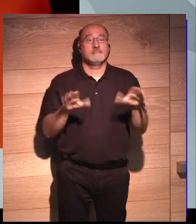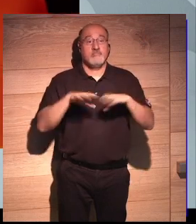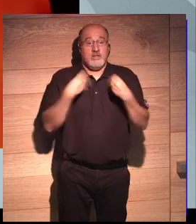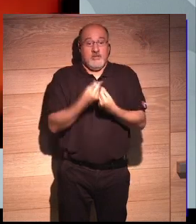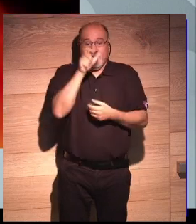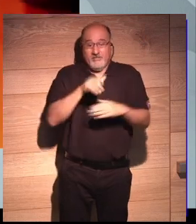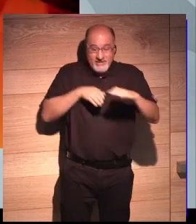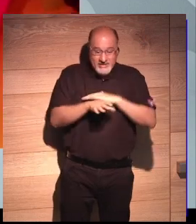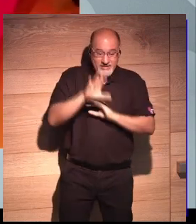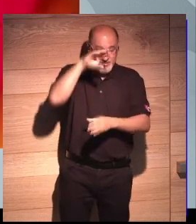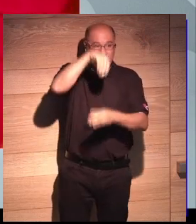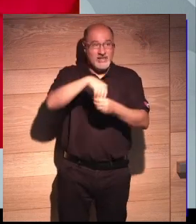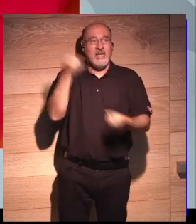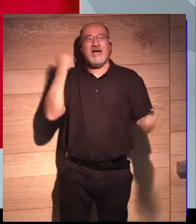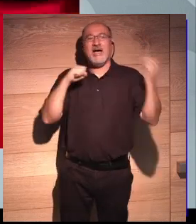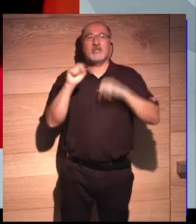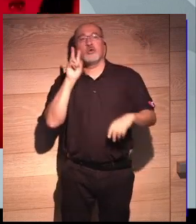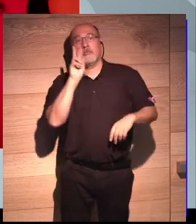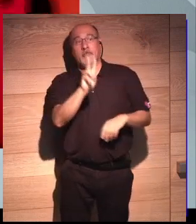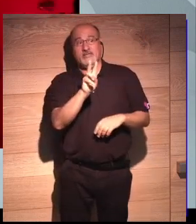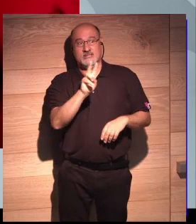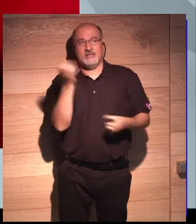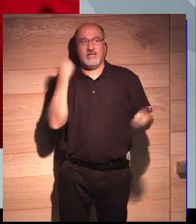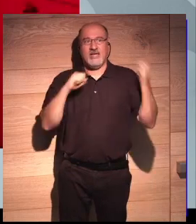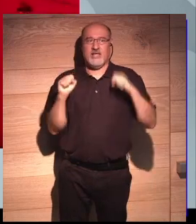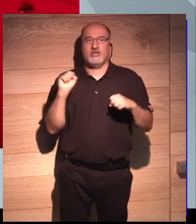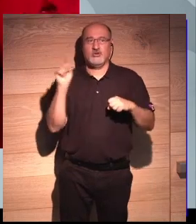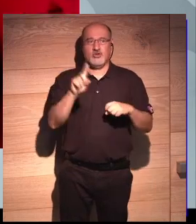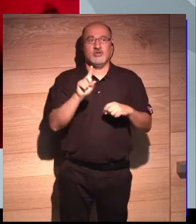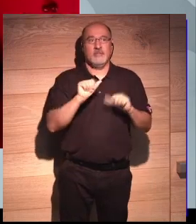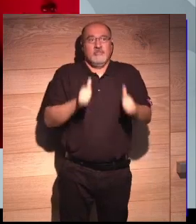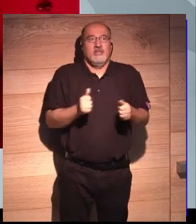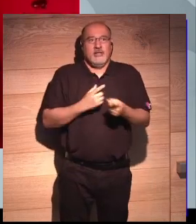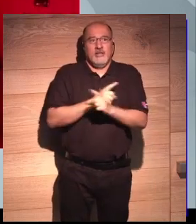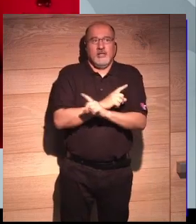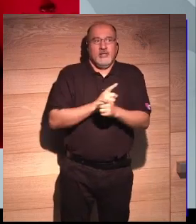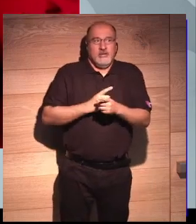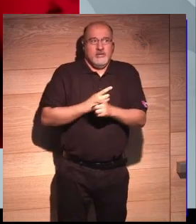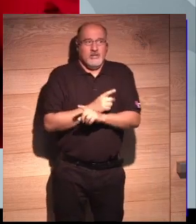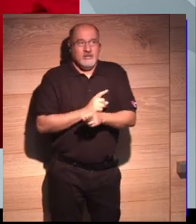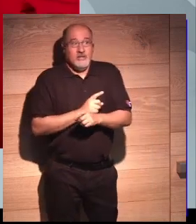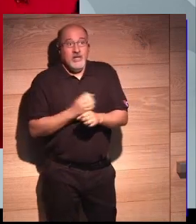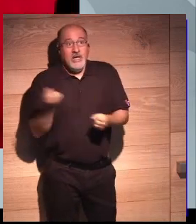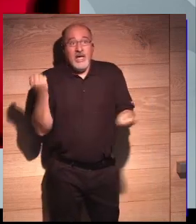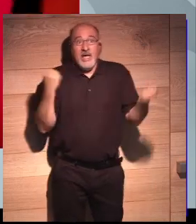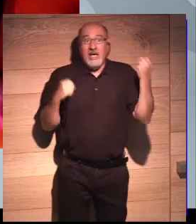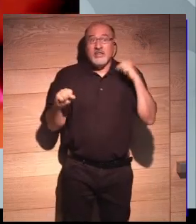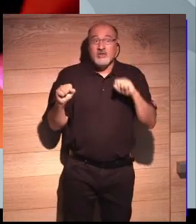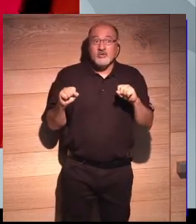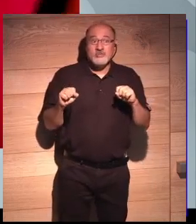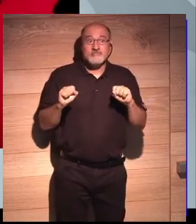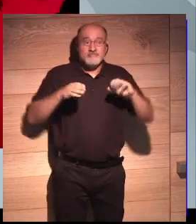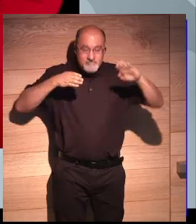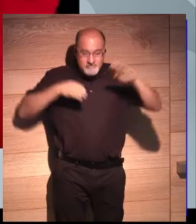This was the actor. So slightly nervous at first, the actor essentially burst through and